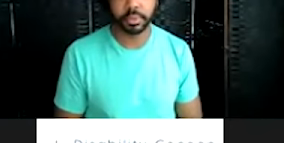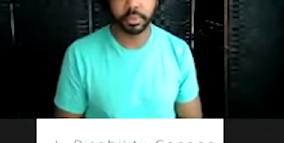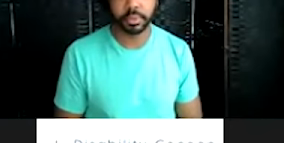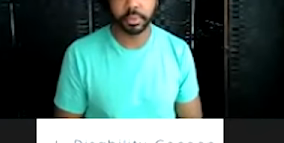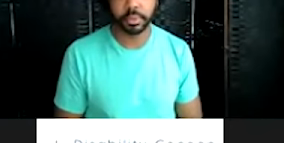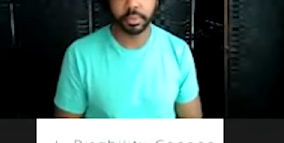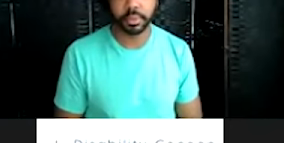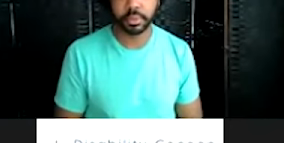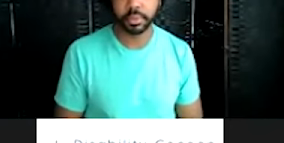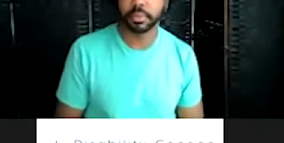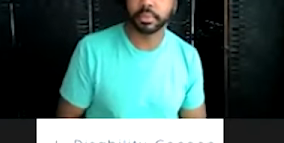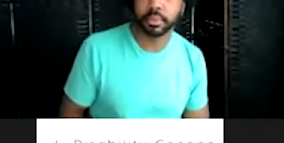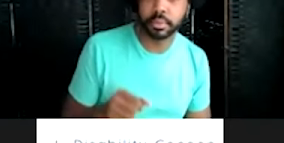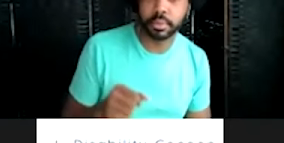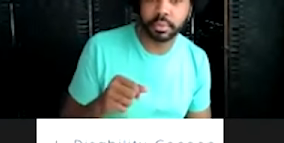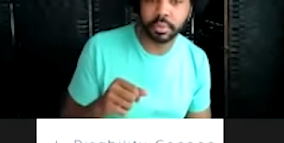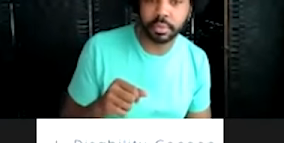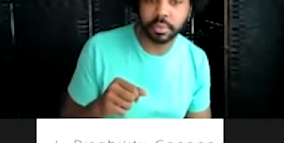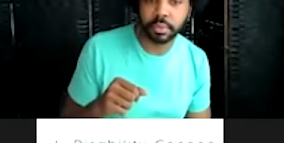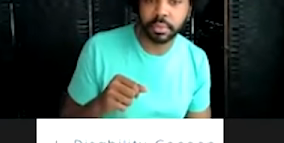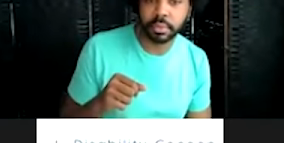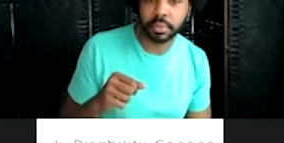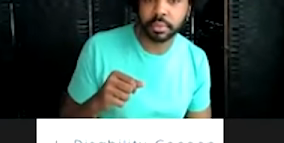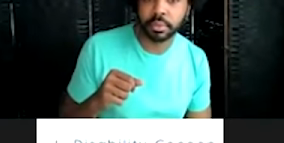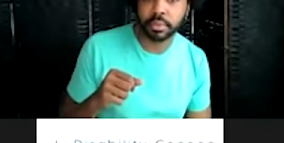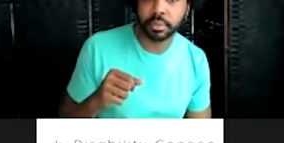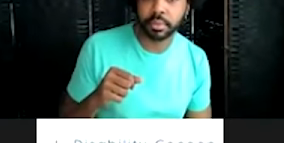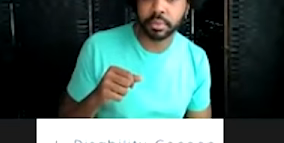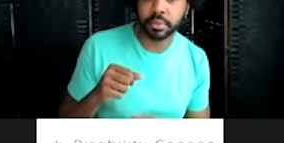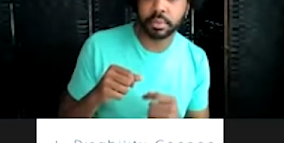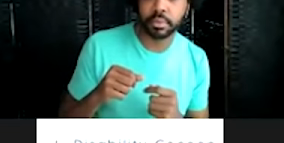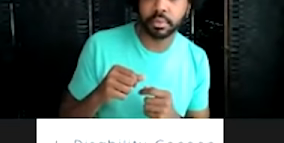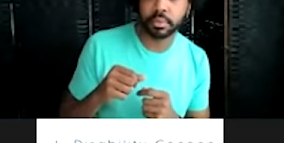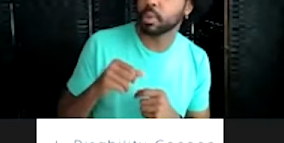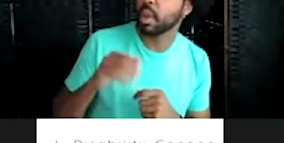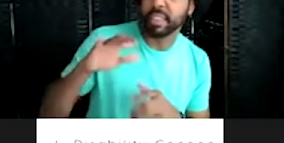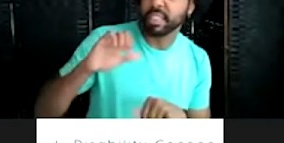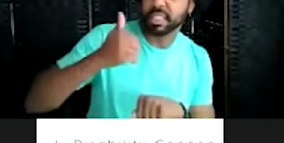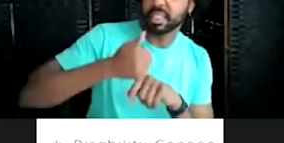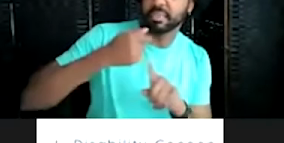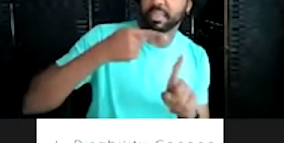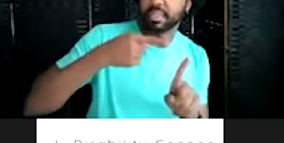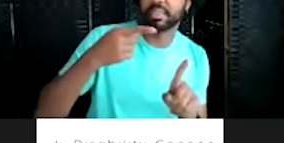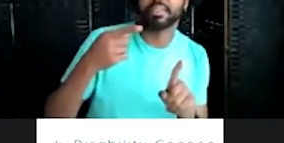See, sometimes she doesn't listen to you either. Yeah, we'll have a chat about that later.